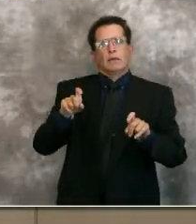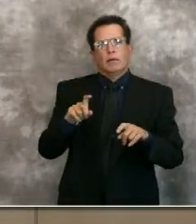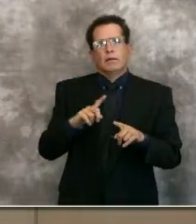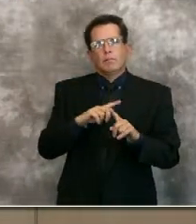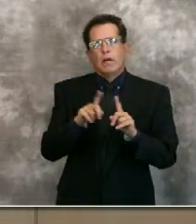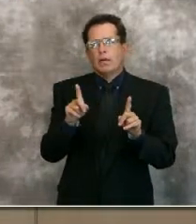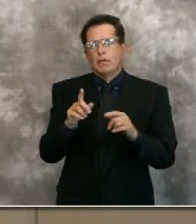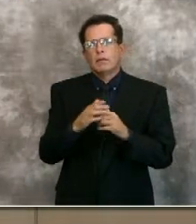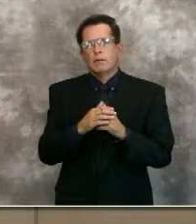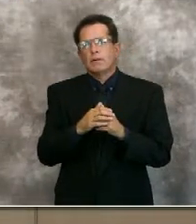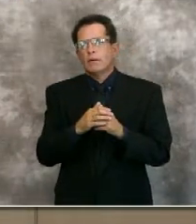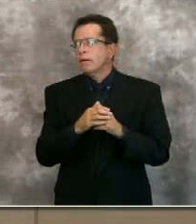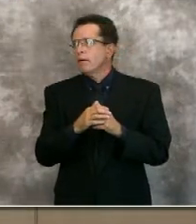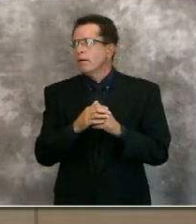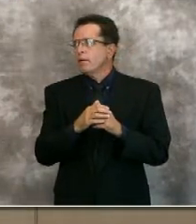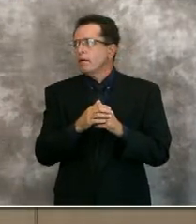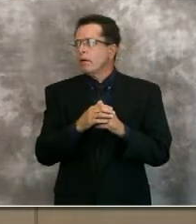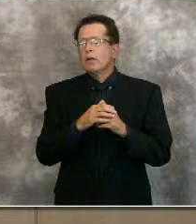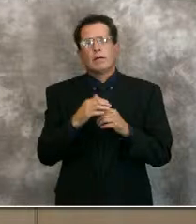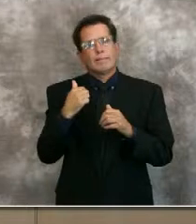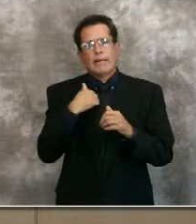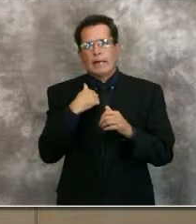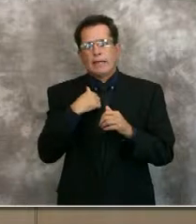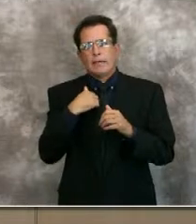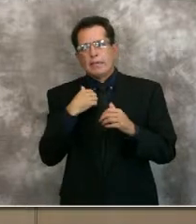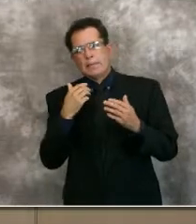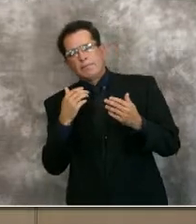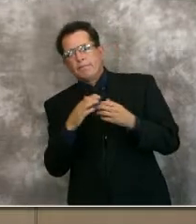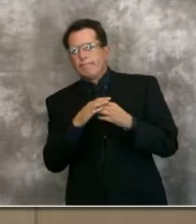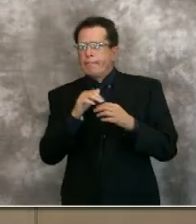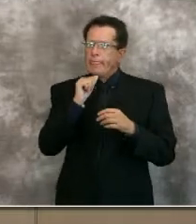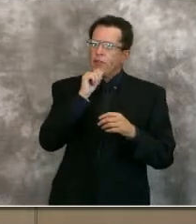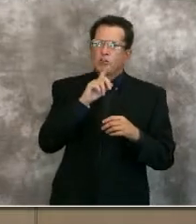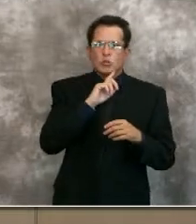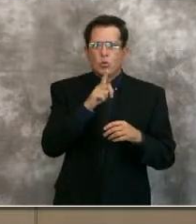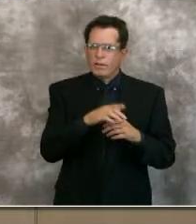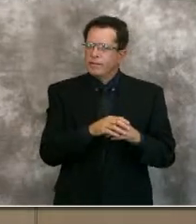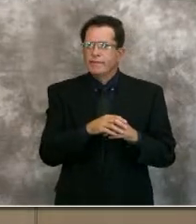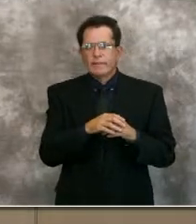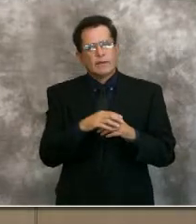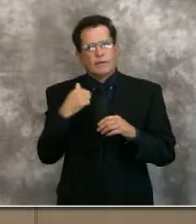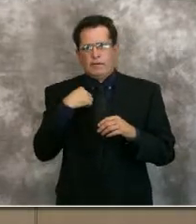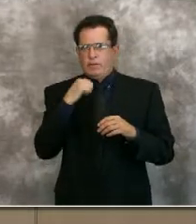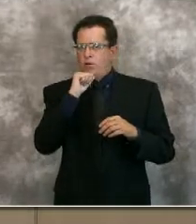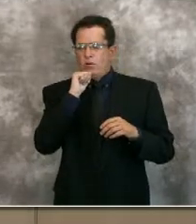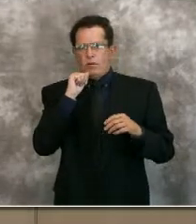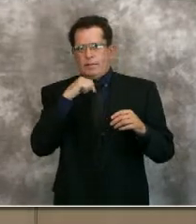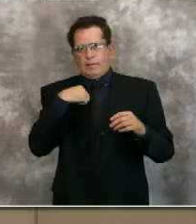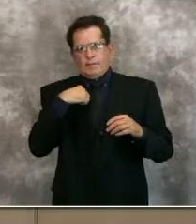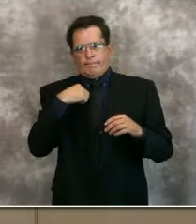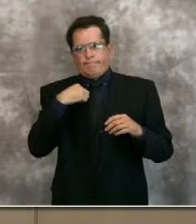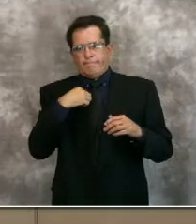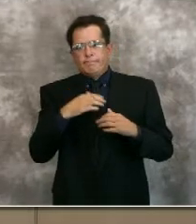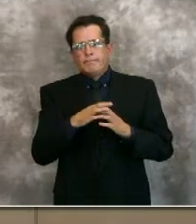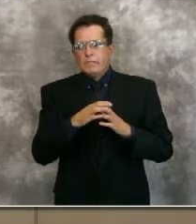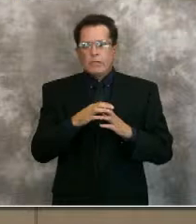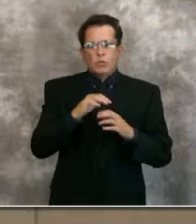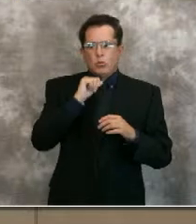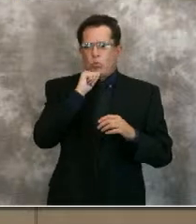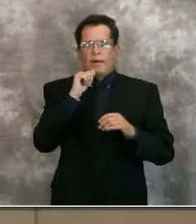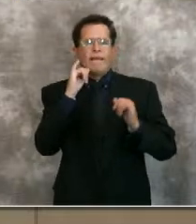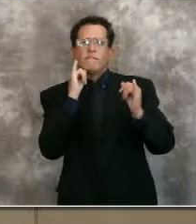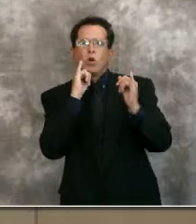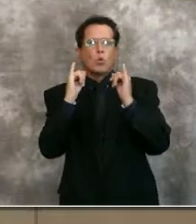testing, but to add additional information. I think that answers the question. We just don't have any, we don't interview